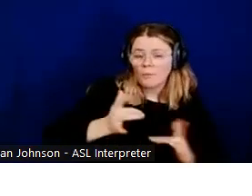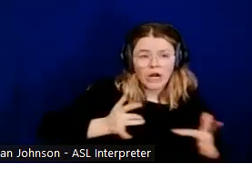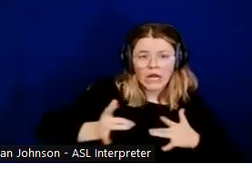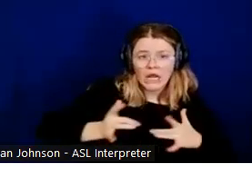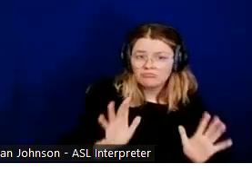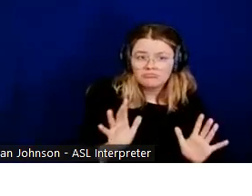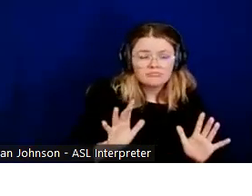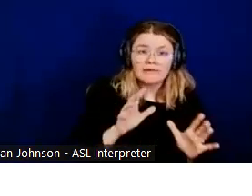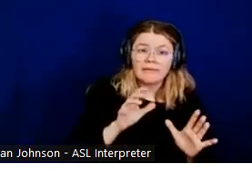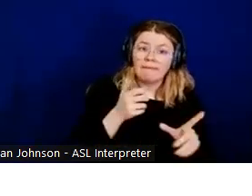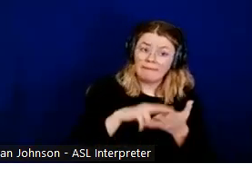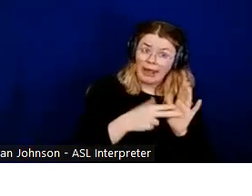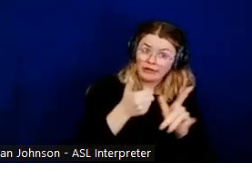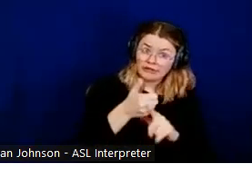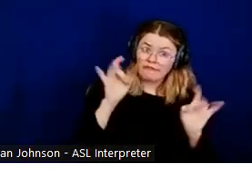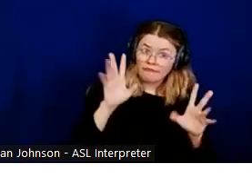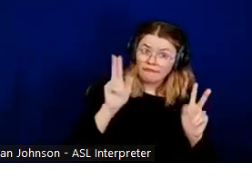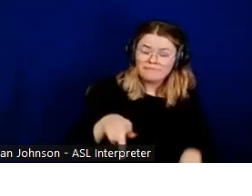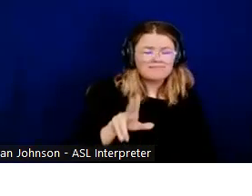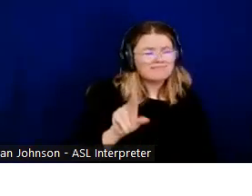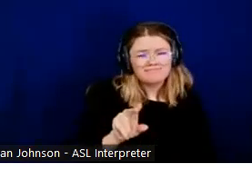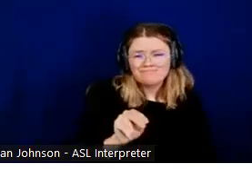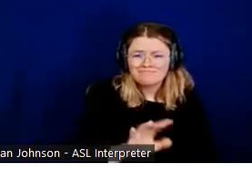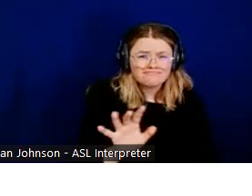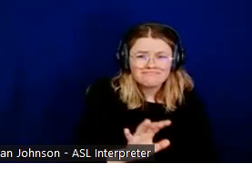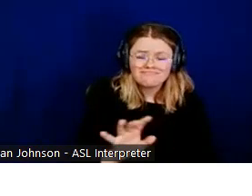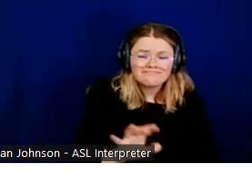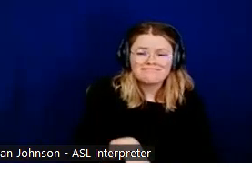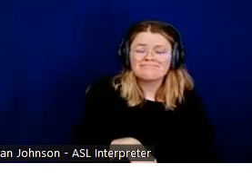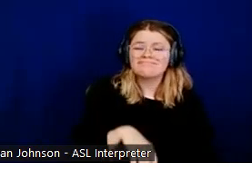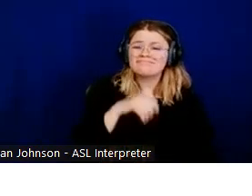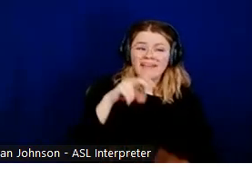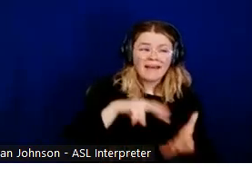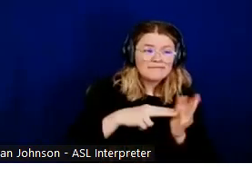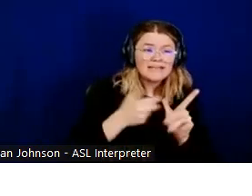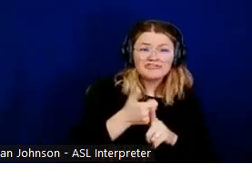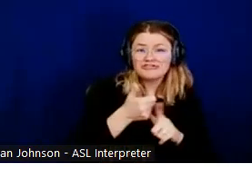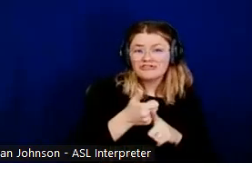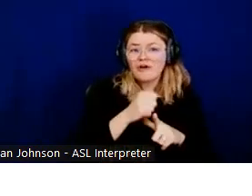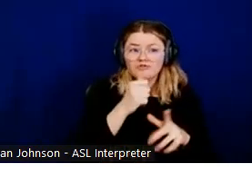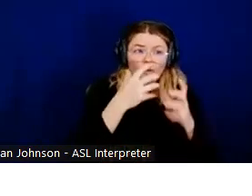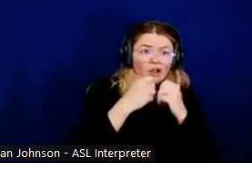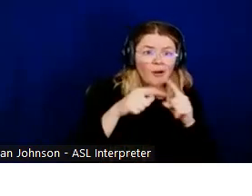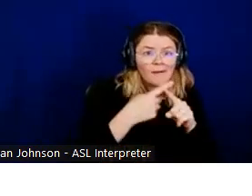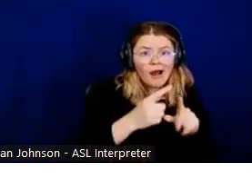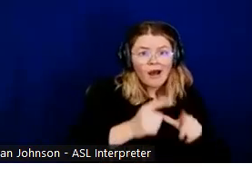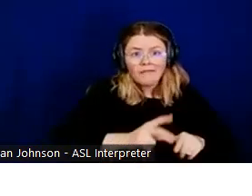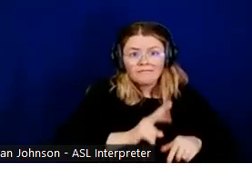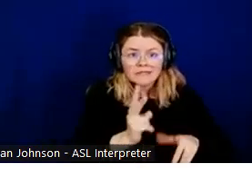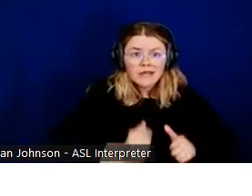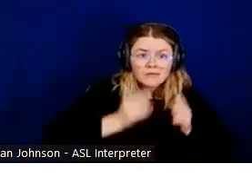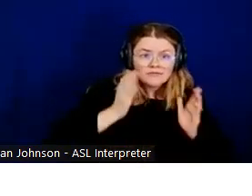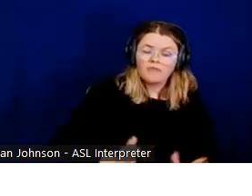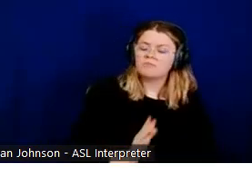make you a bad person. It does not automatically mean that you do not care or have sympathy for victim survivors